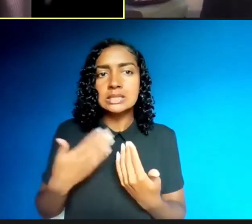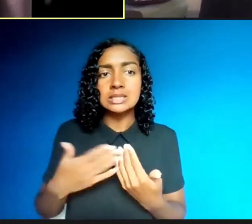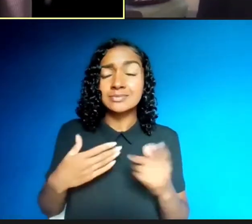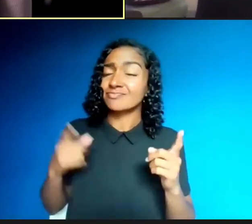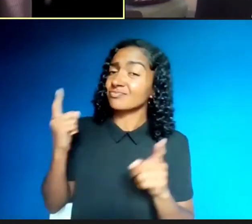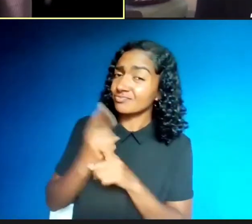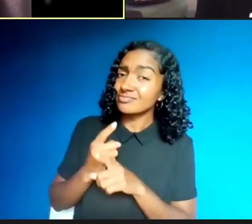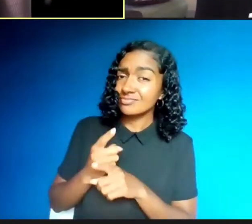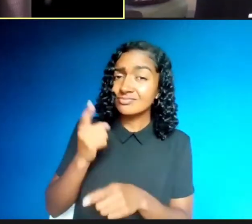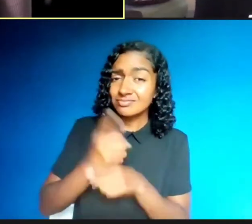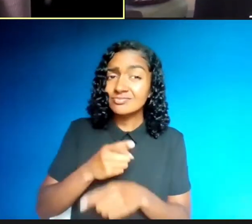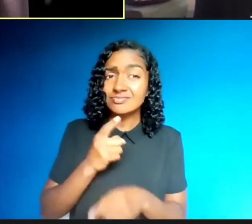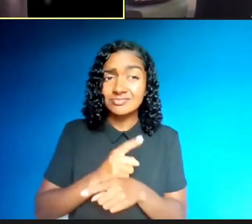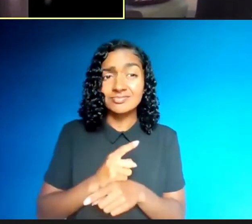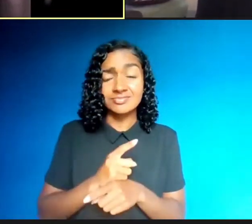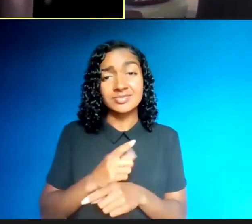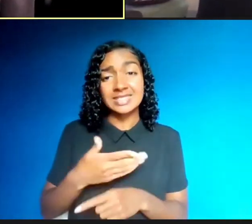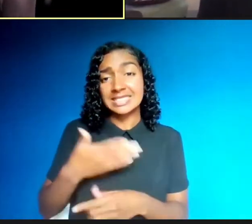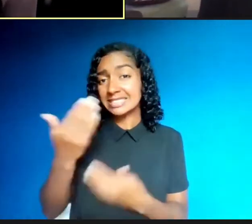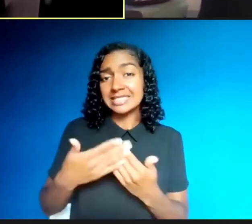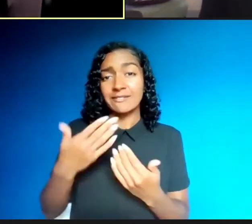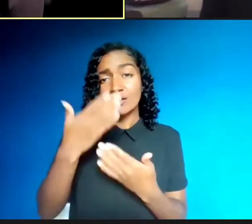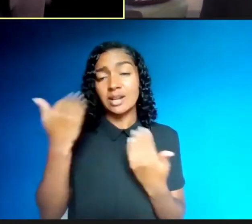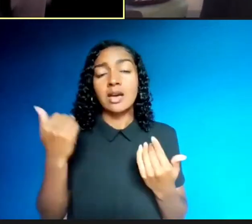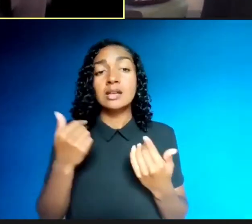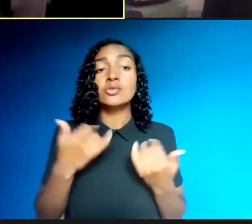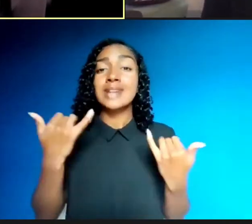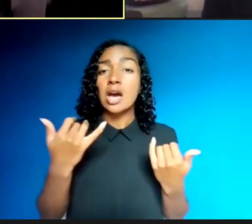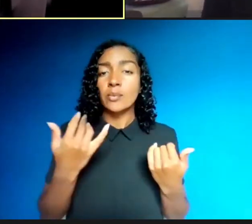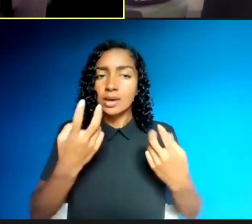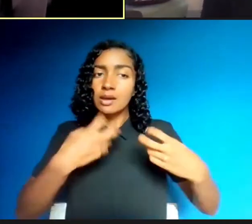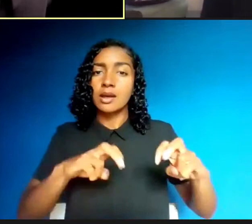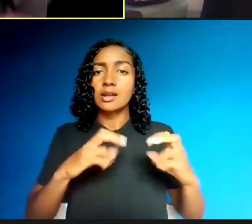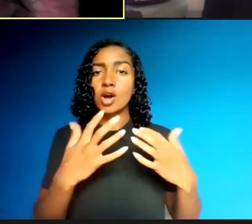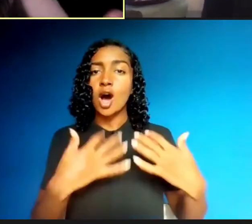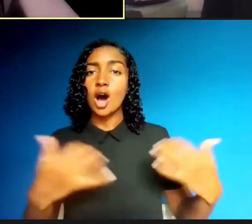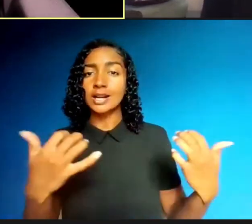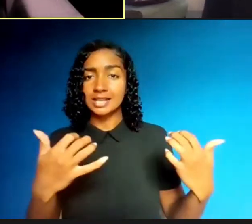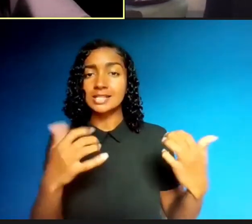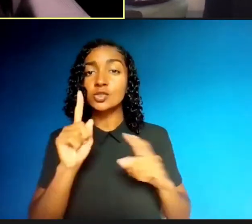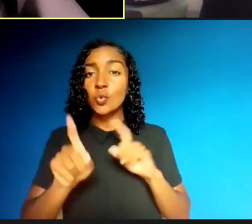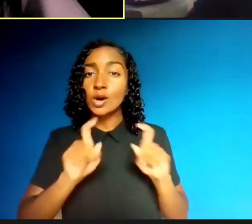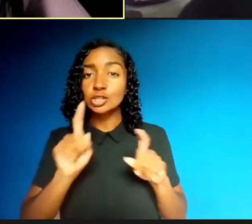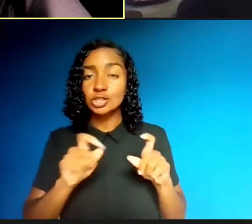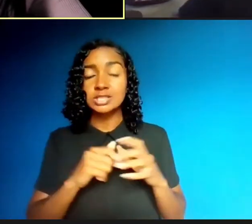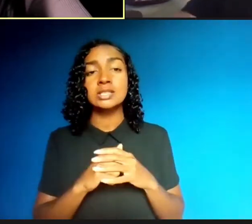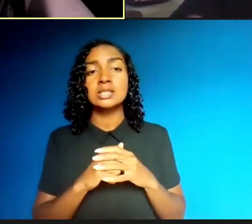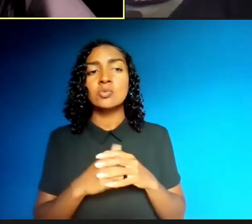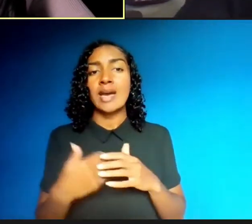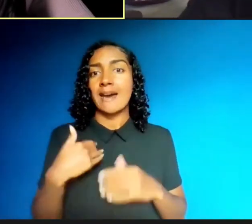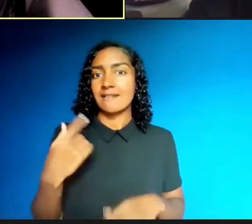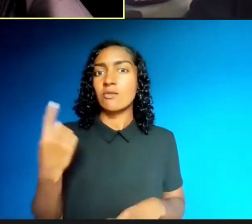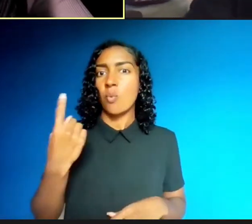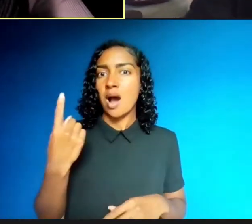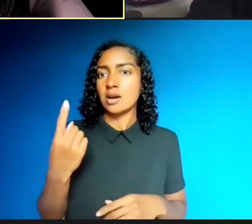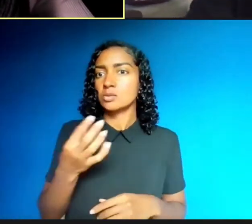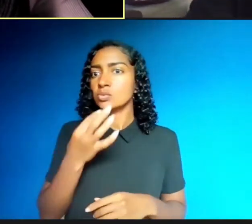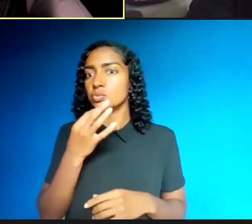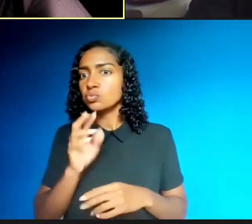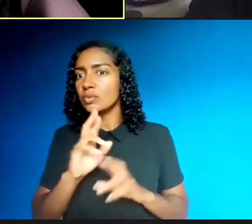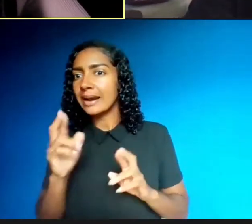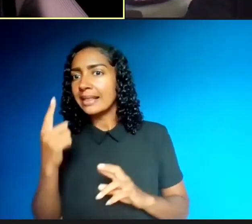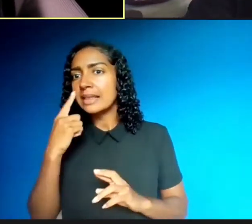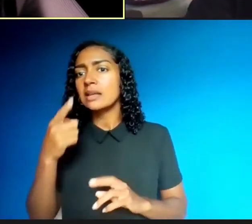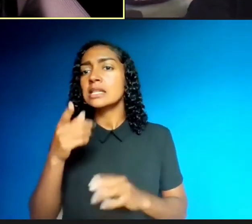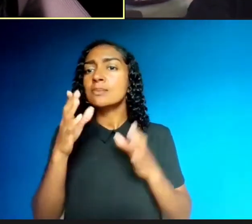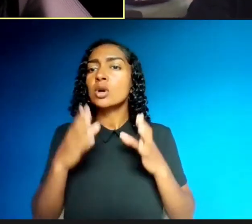reminder. So I'm going to move on to audience questions. We do have one coming in, and this person asks,